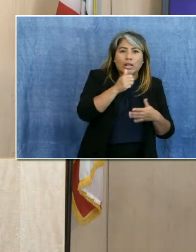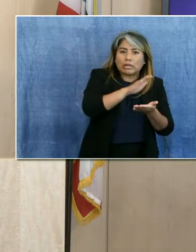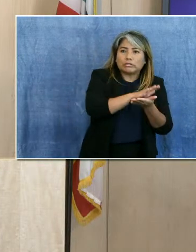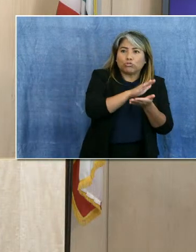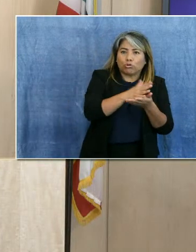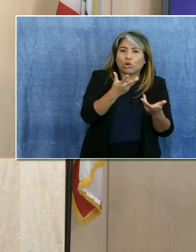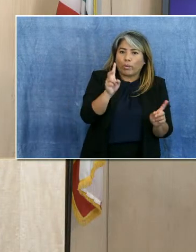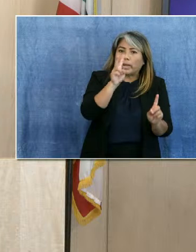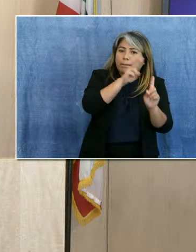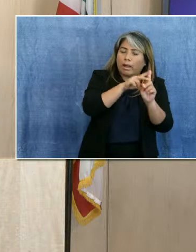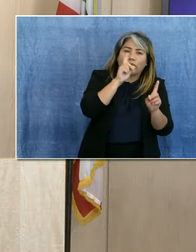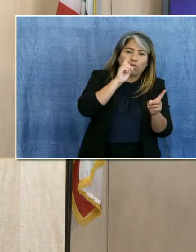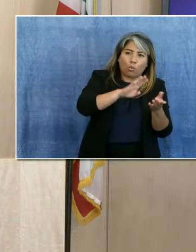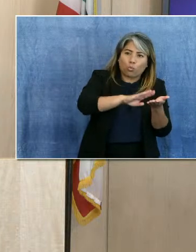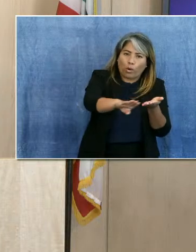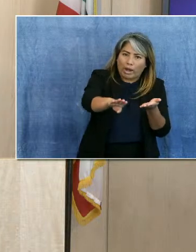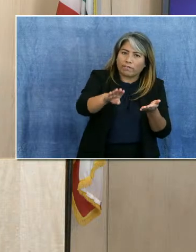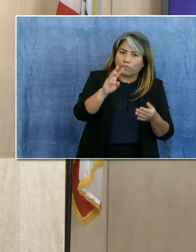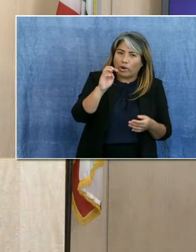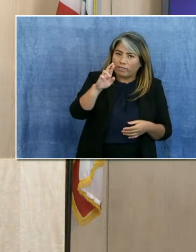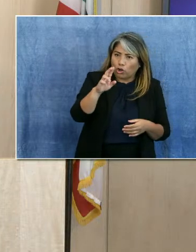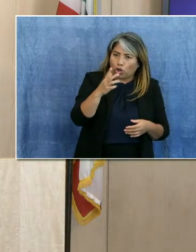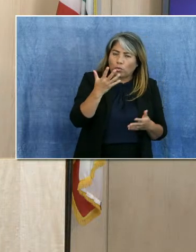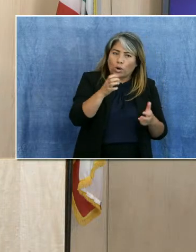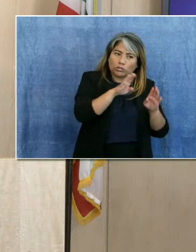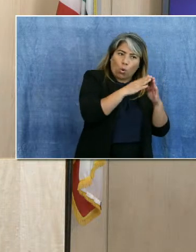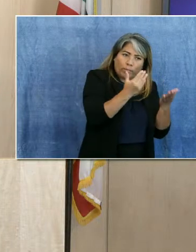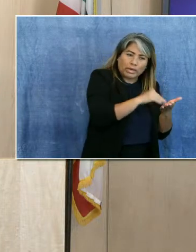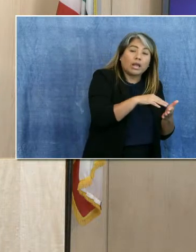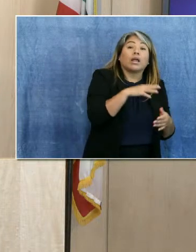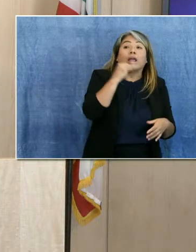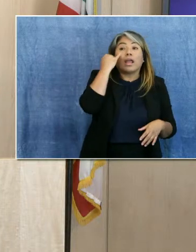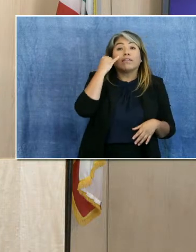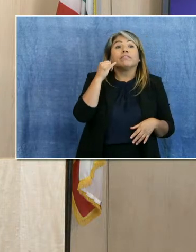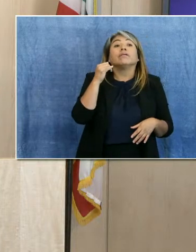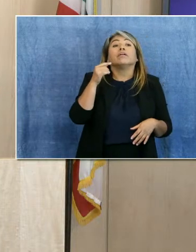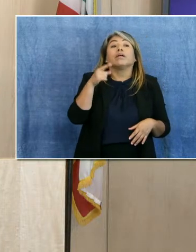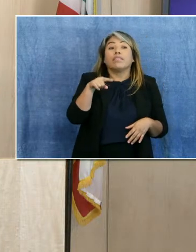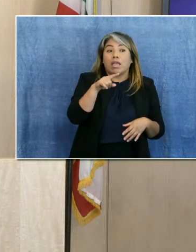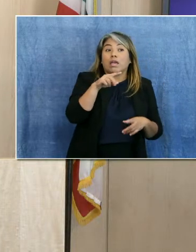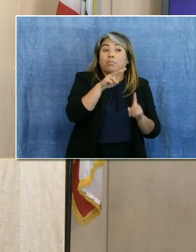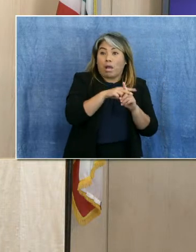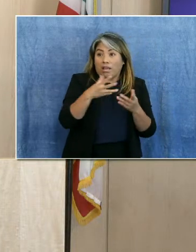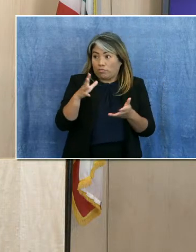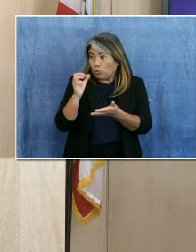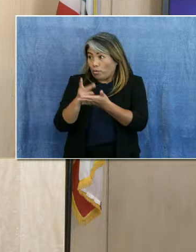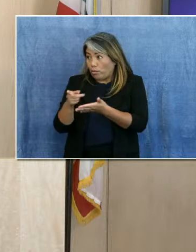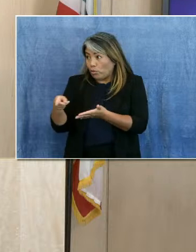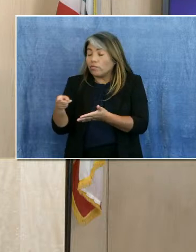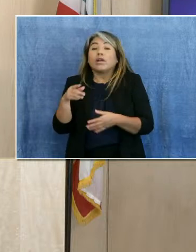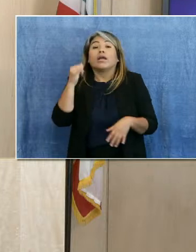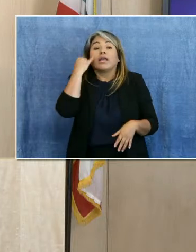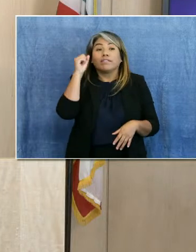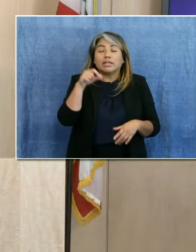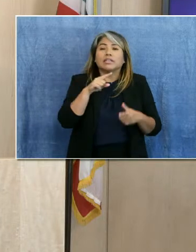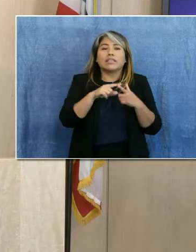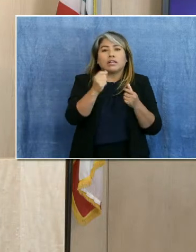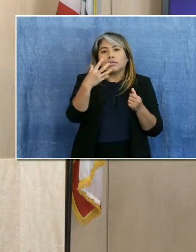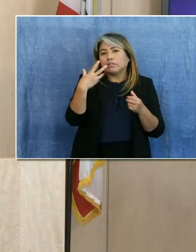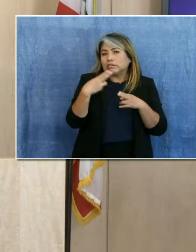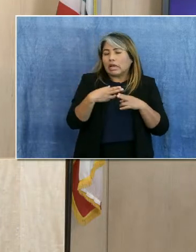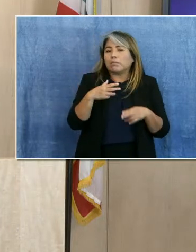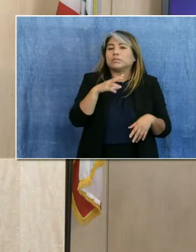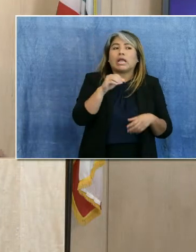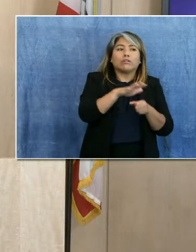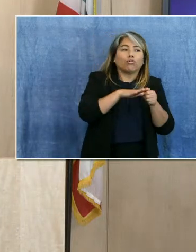for waivers to reopen, and if any have been approved? And if so, can you provide the names or locations of